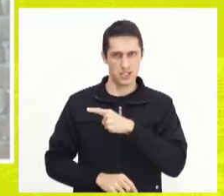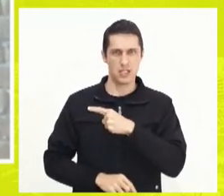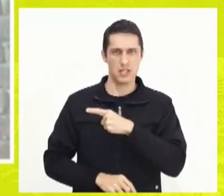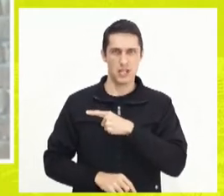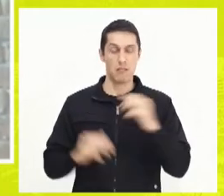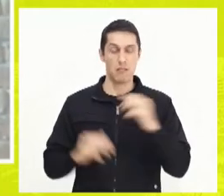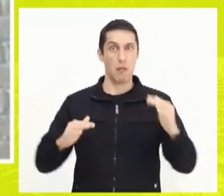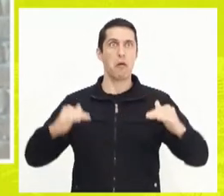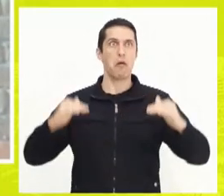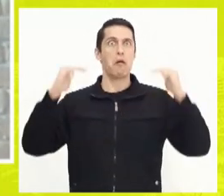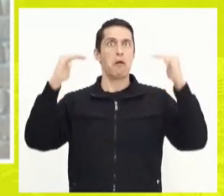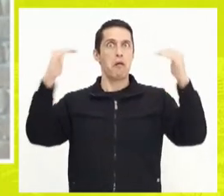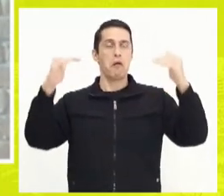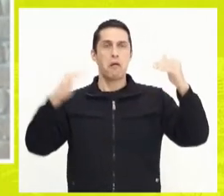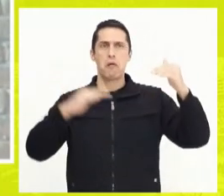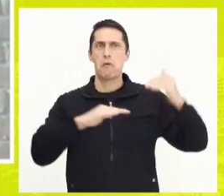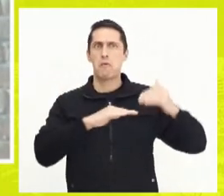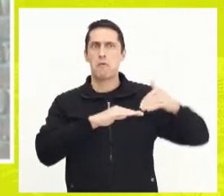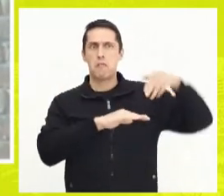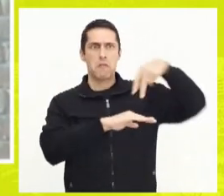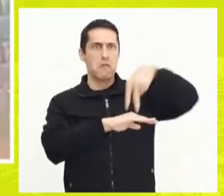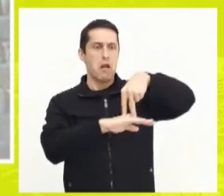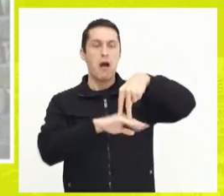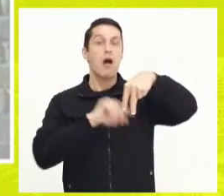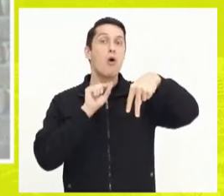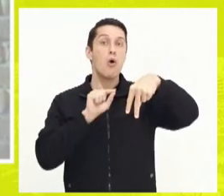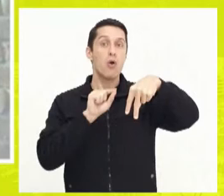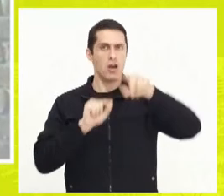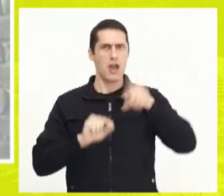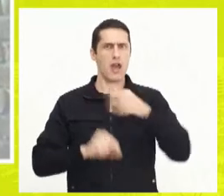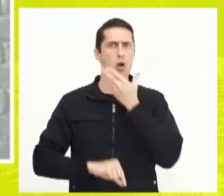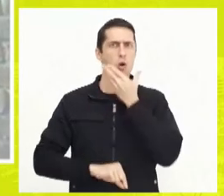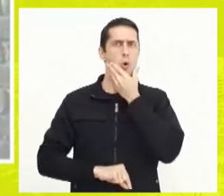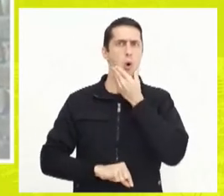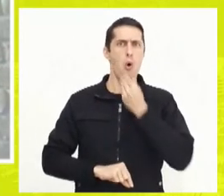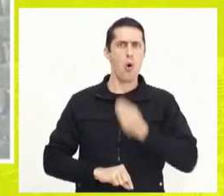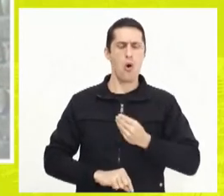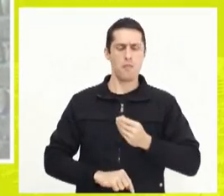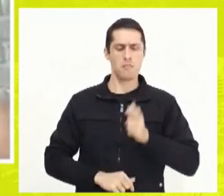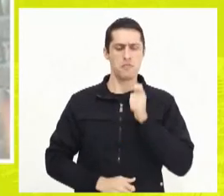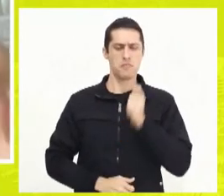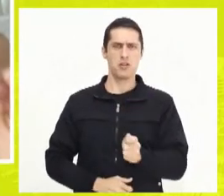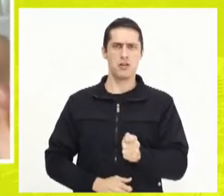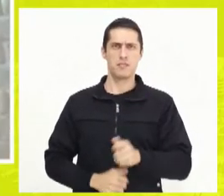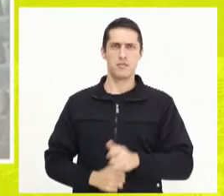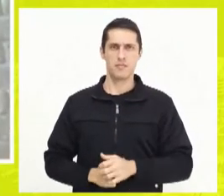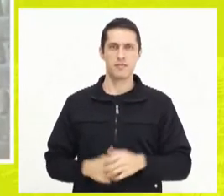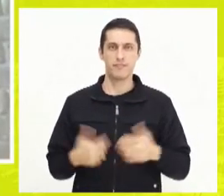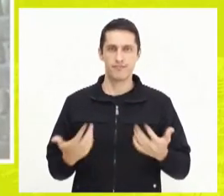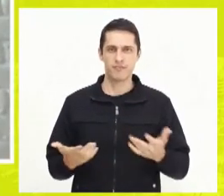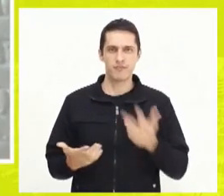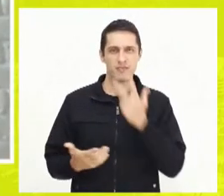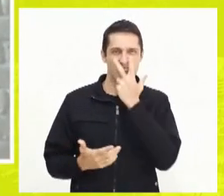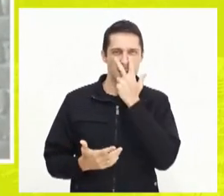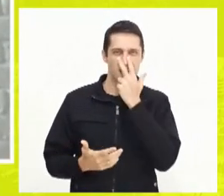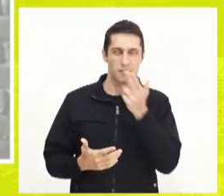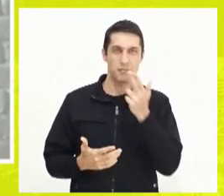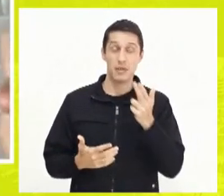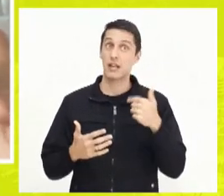so supposedly i shouldn't speak about that supposedly i'm a heterosexual